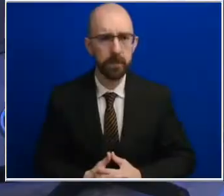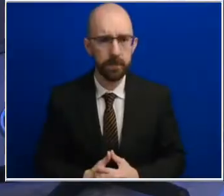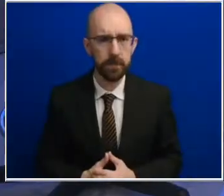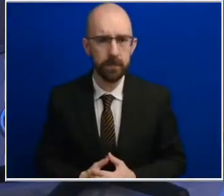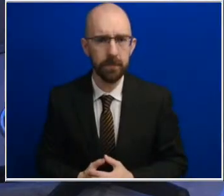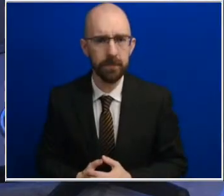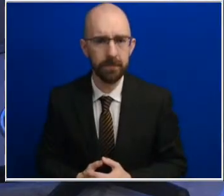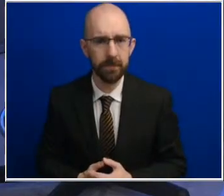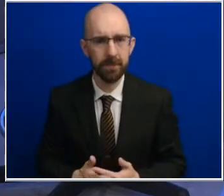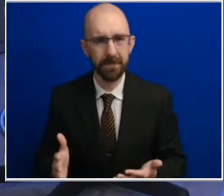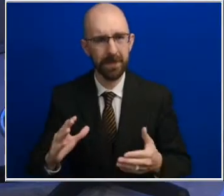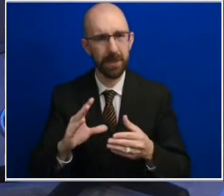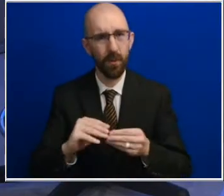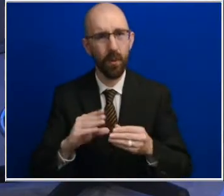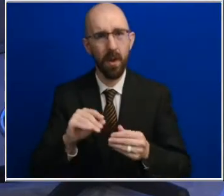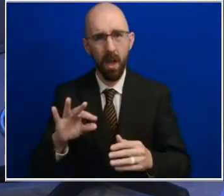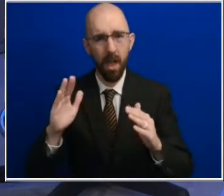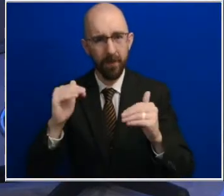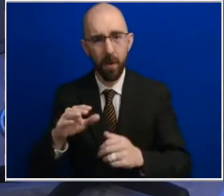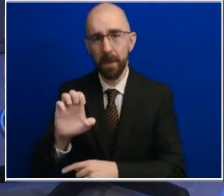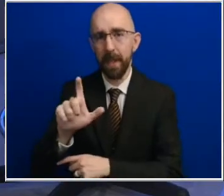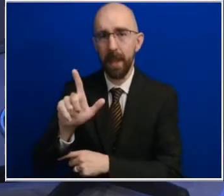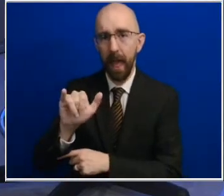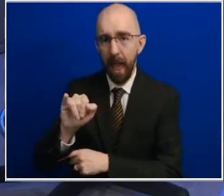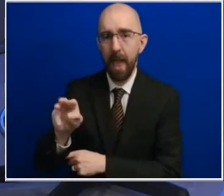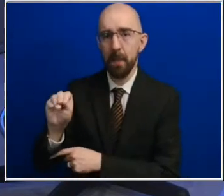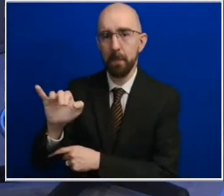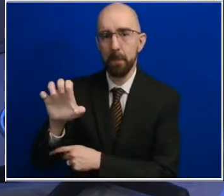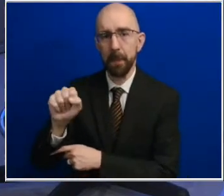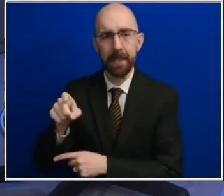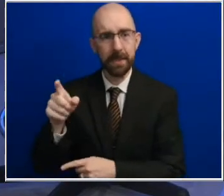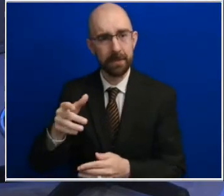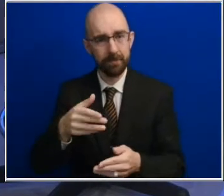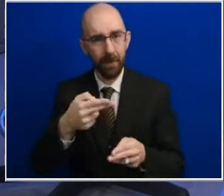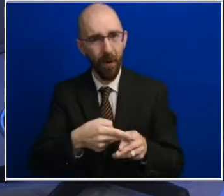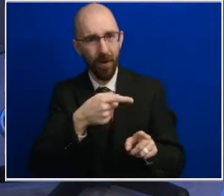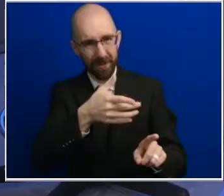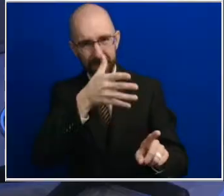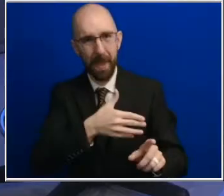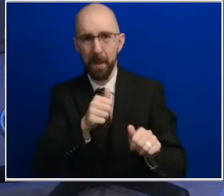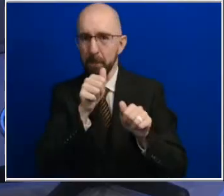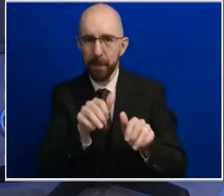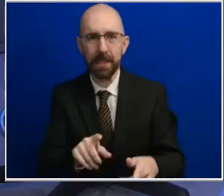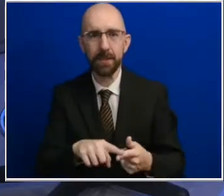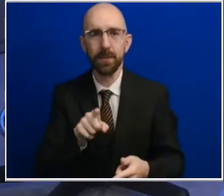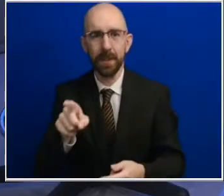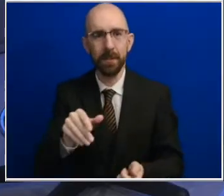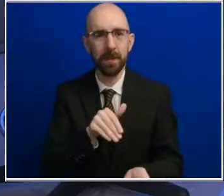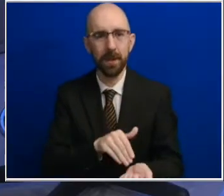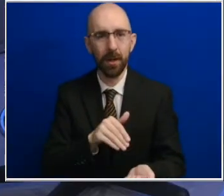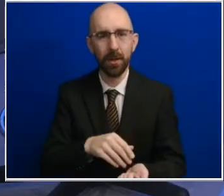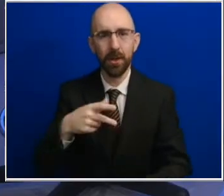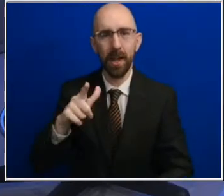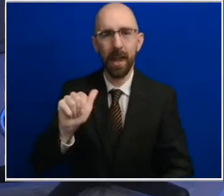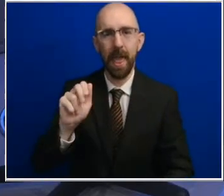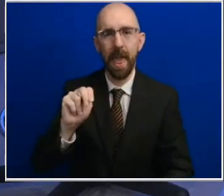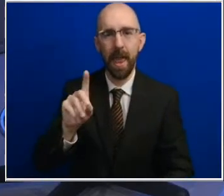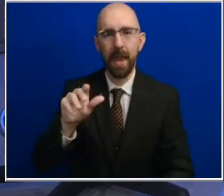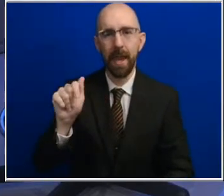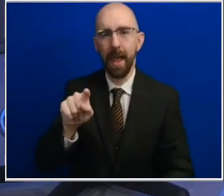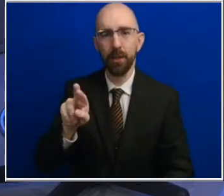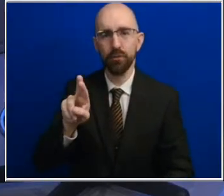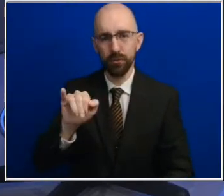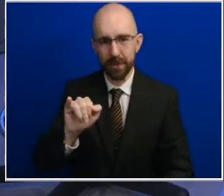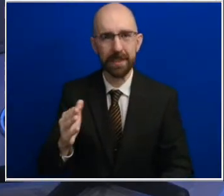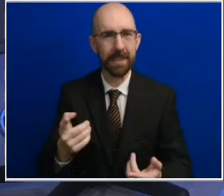What a story of hope. Eli Meese and the man he calls a blessing, epileptologist Dr. Patrick Landazuri, are here to chat with us today.